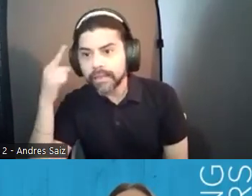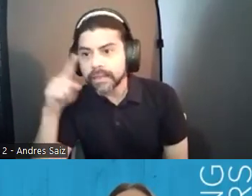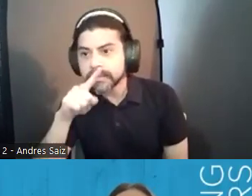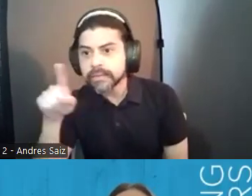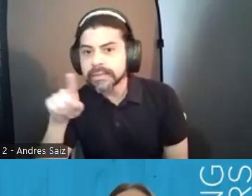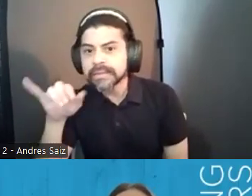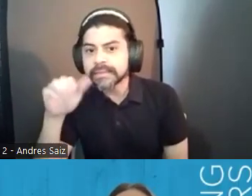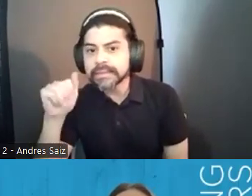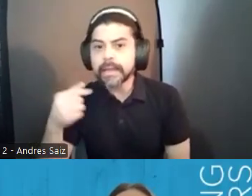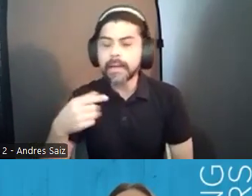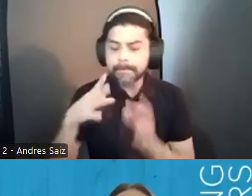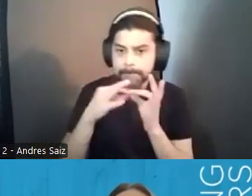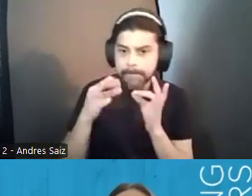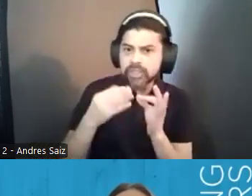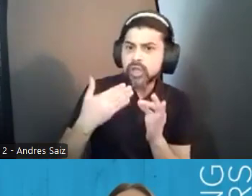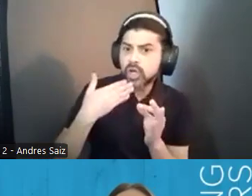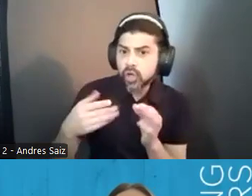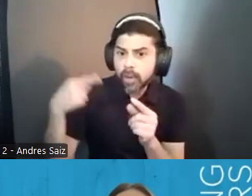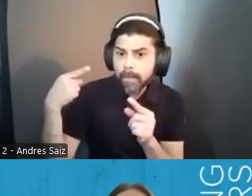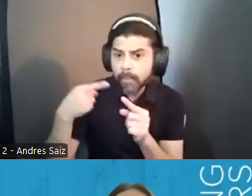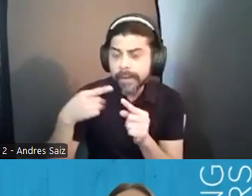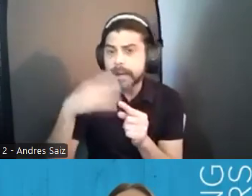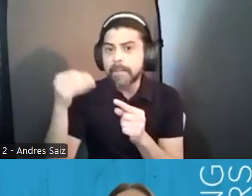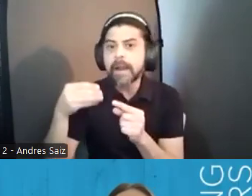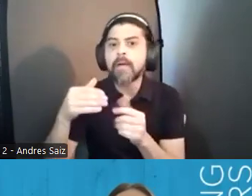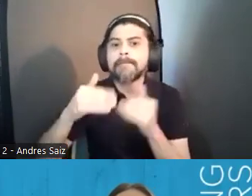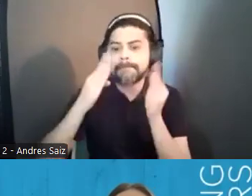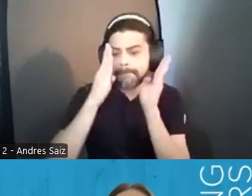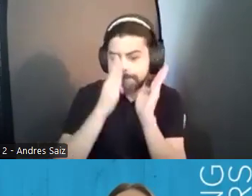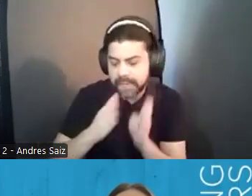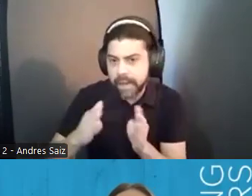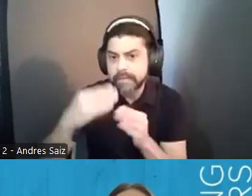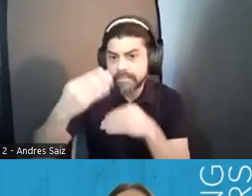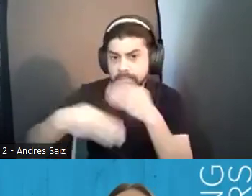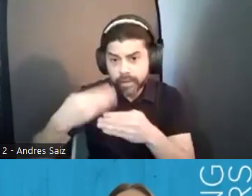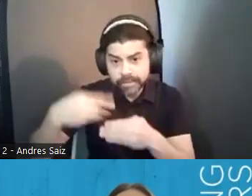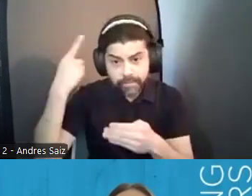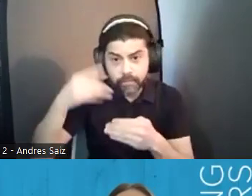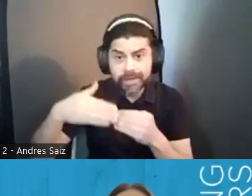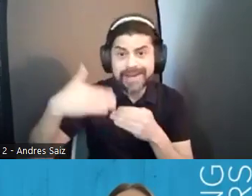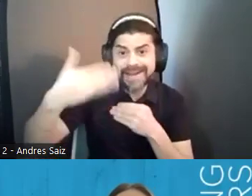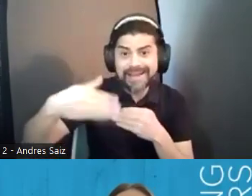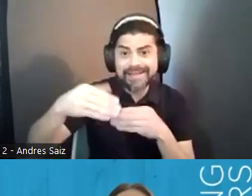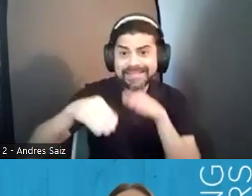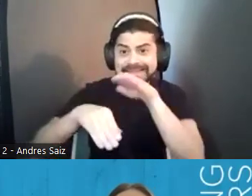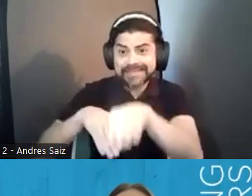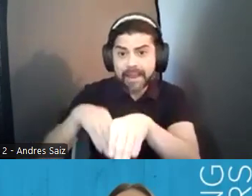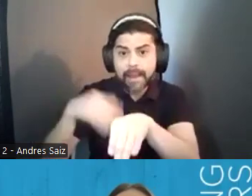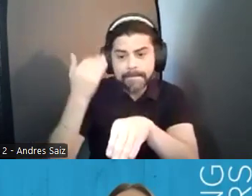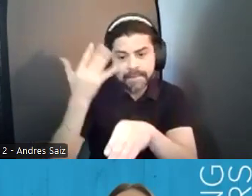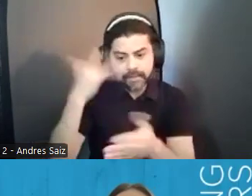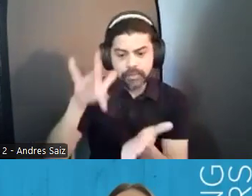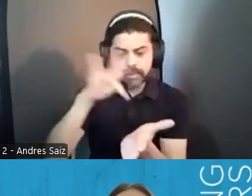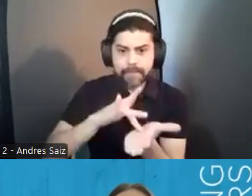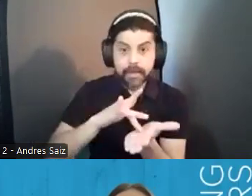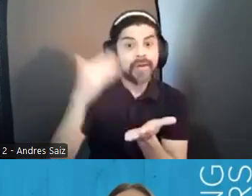of starting the planning process for what comes next being at the midpoint. And I think, again, I want to appreciate, I know it's a lot of work to put